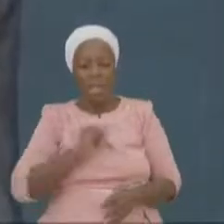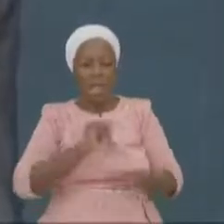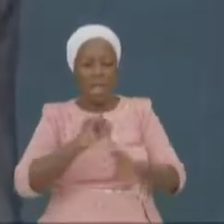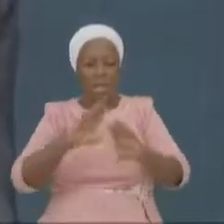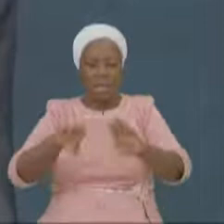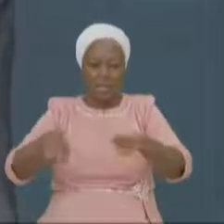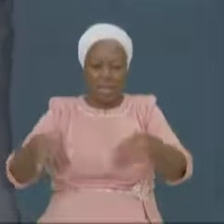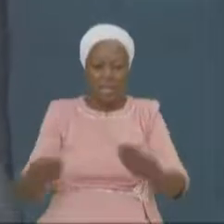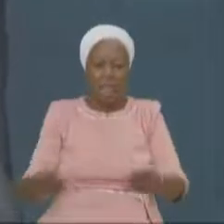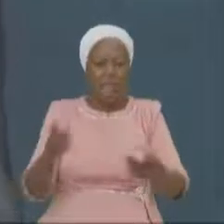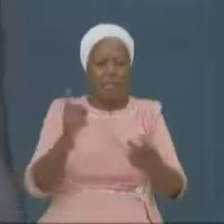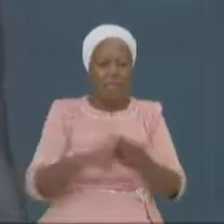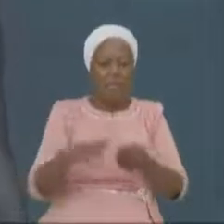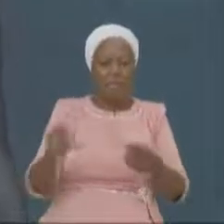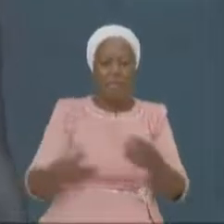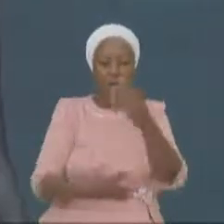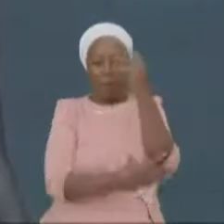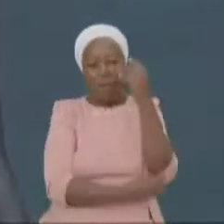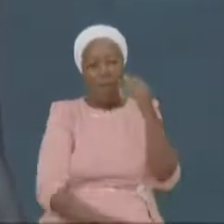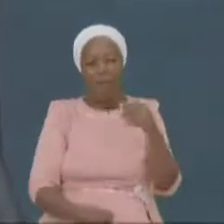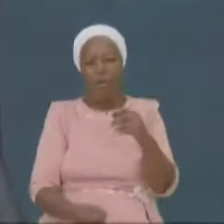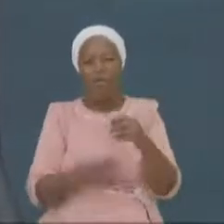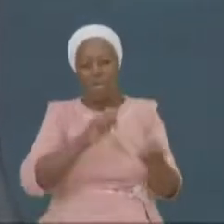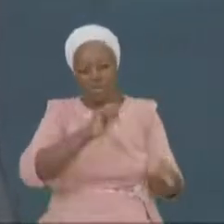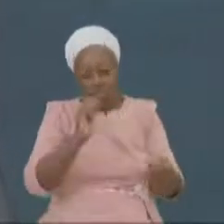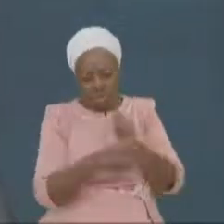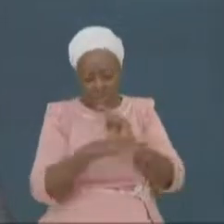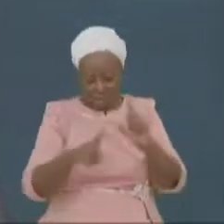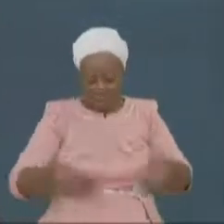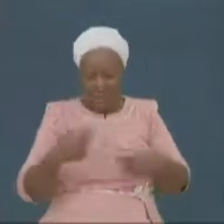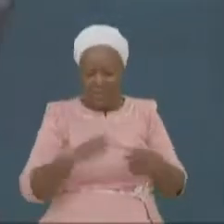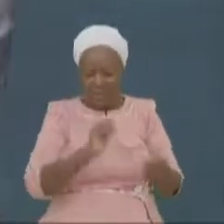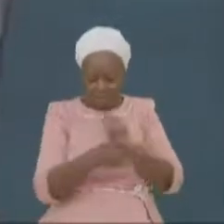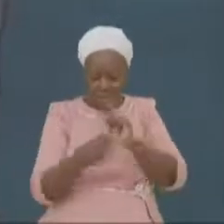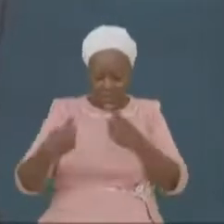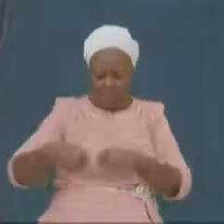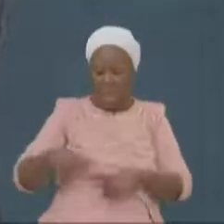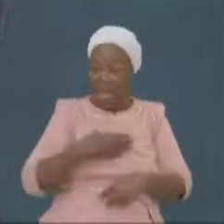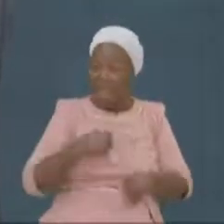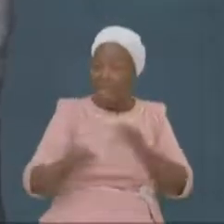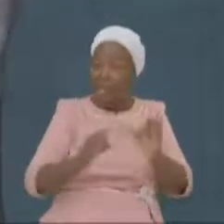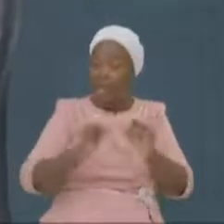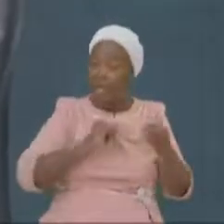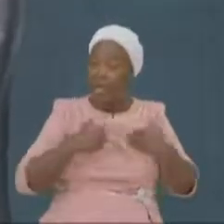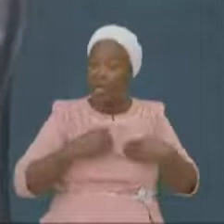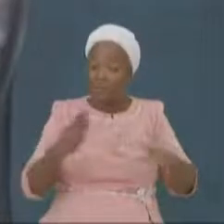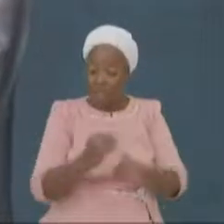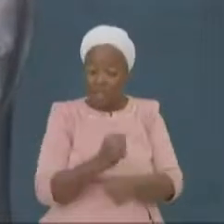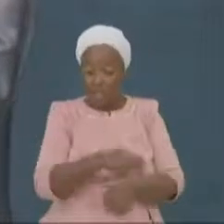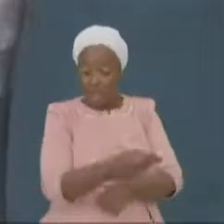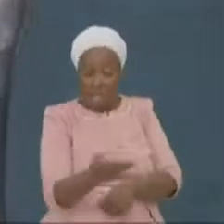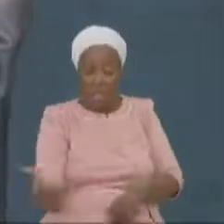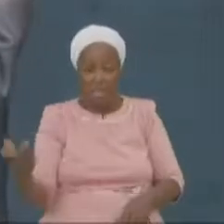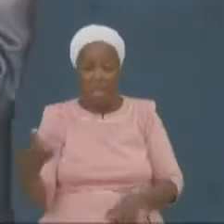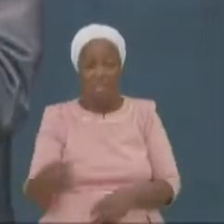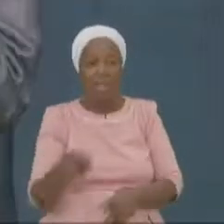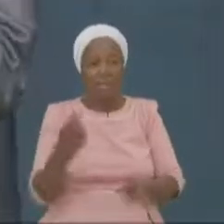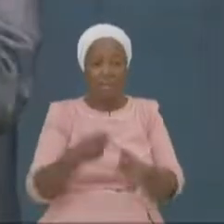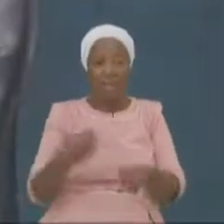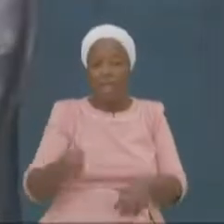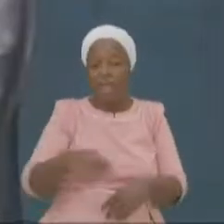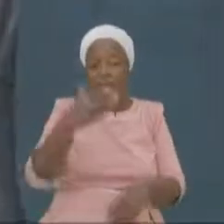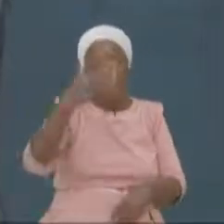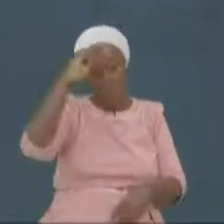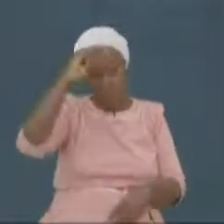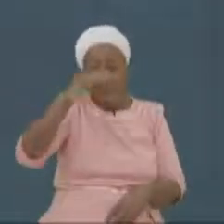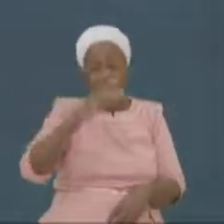of heart, a change of life. And if I have taken anything from any man by